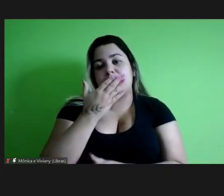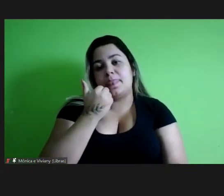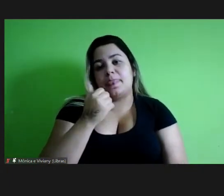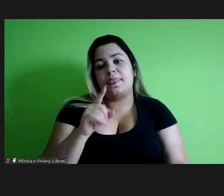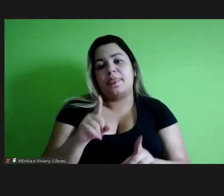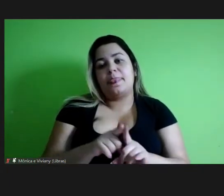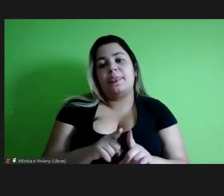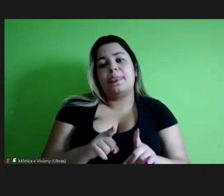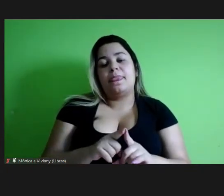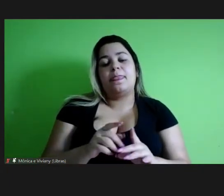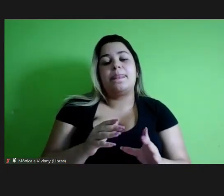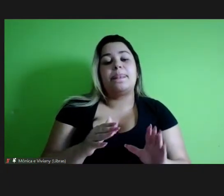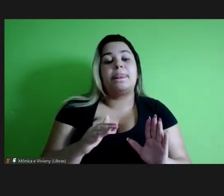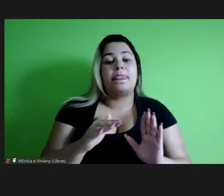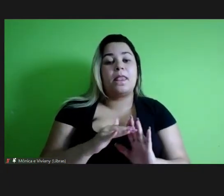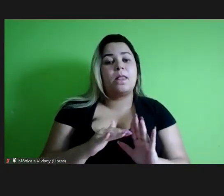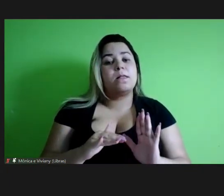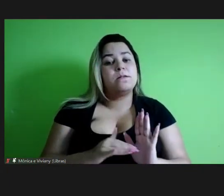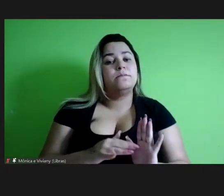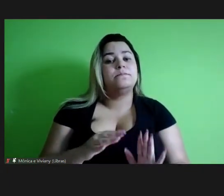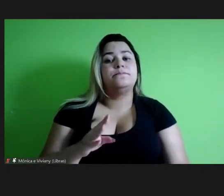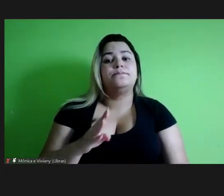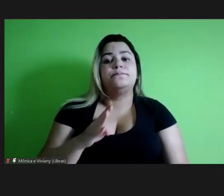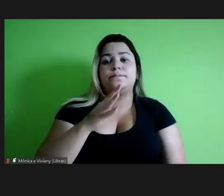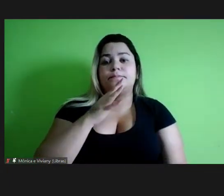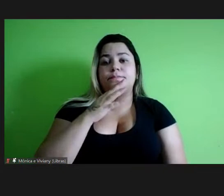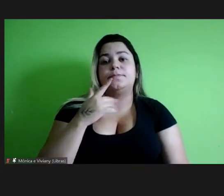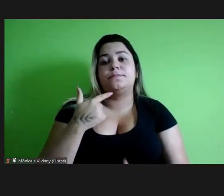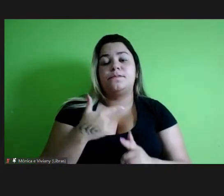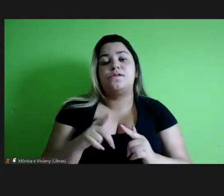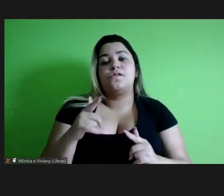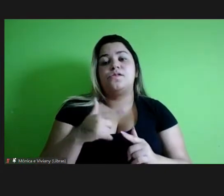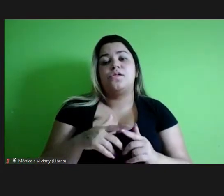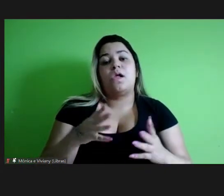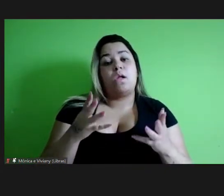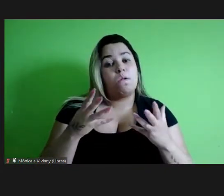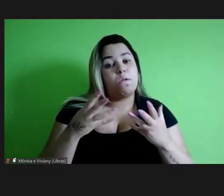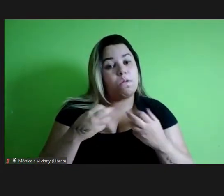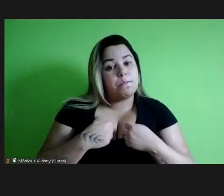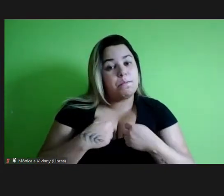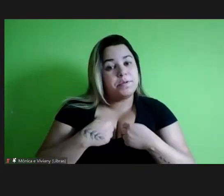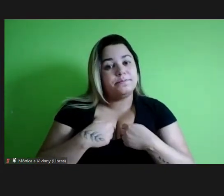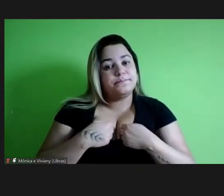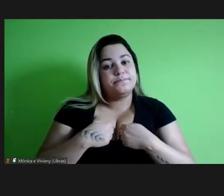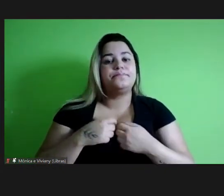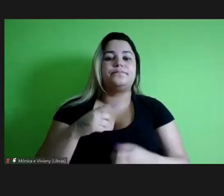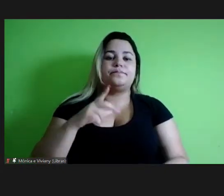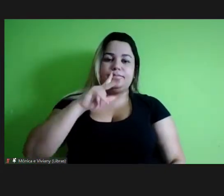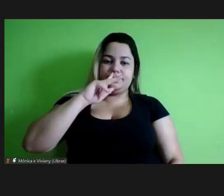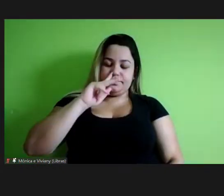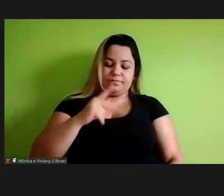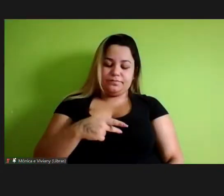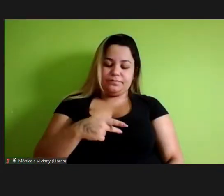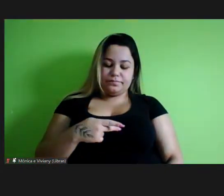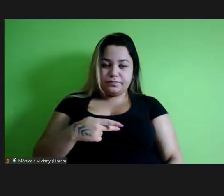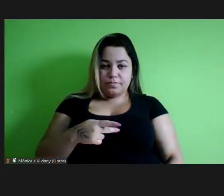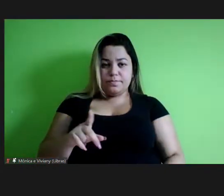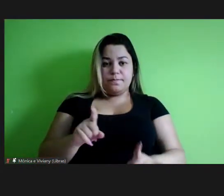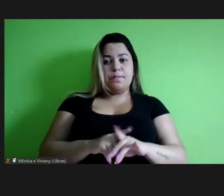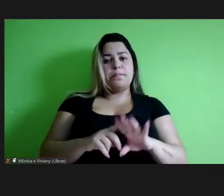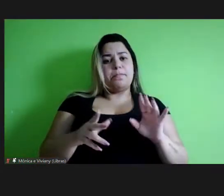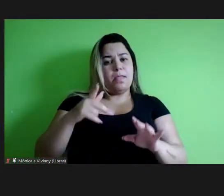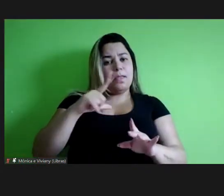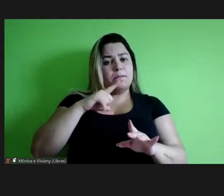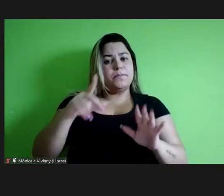insecurity points out, which is a procedure to recognize this problem, take this problem also for you in the sense of